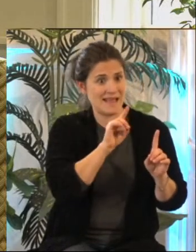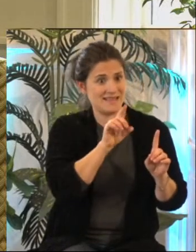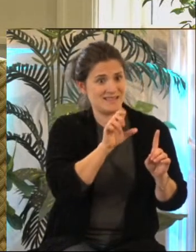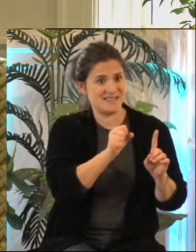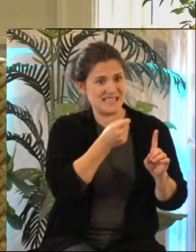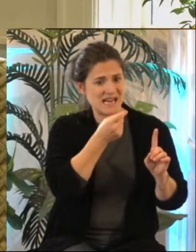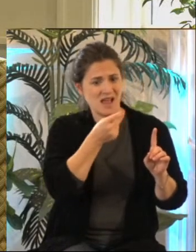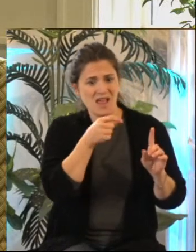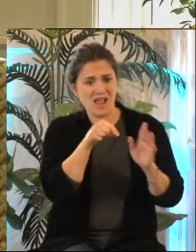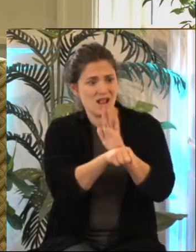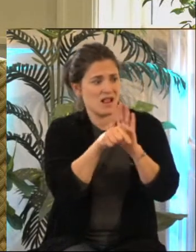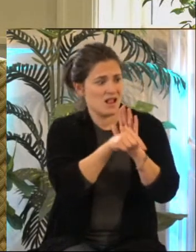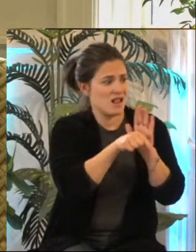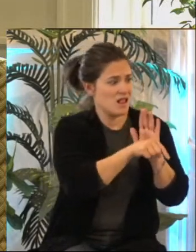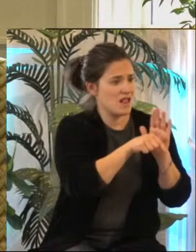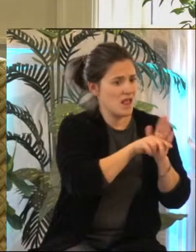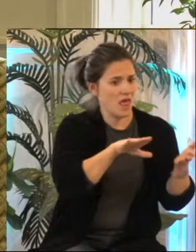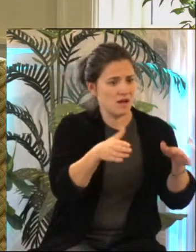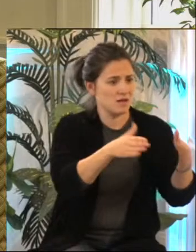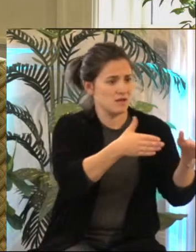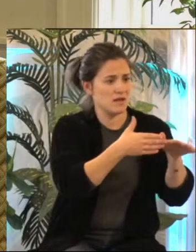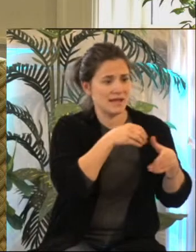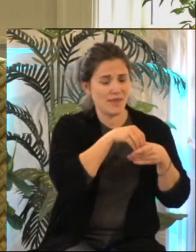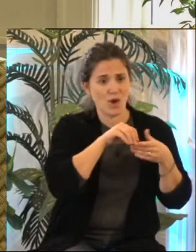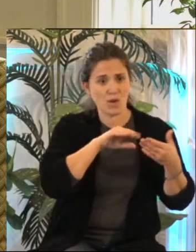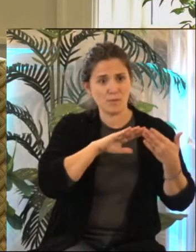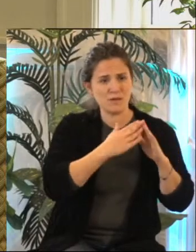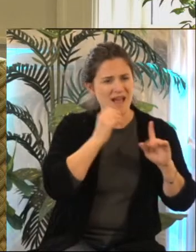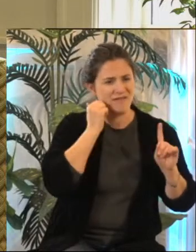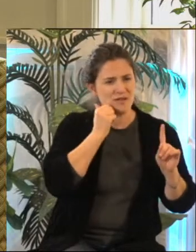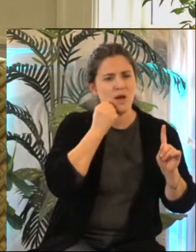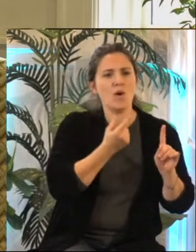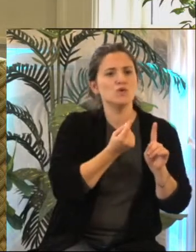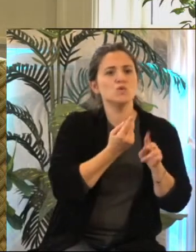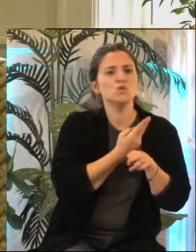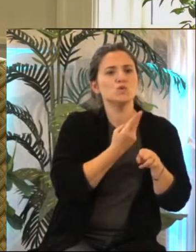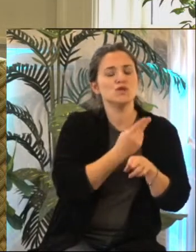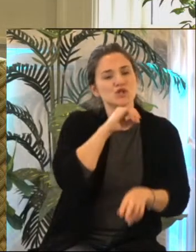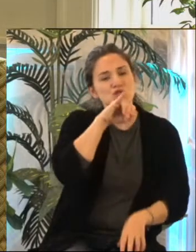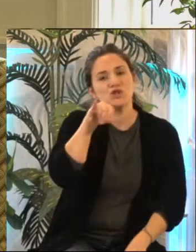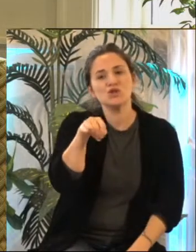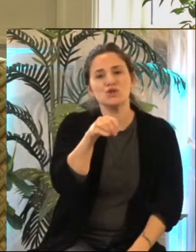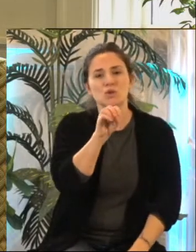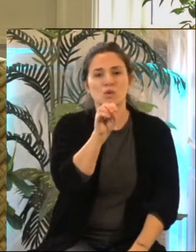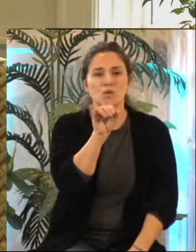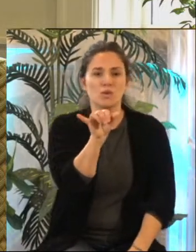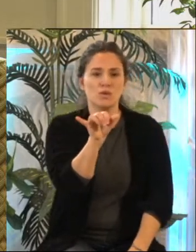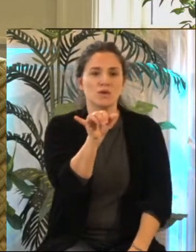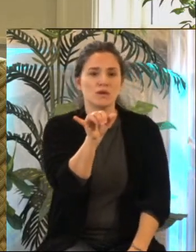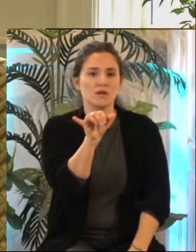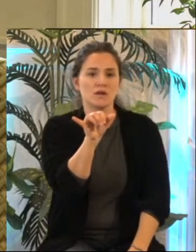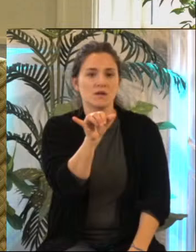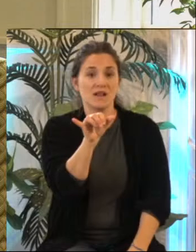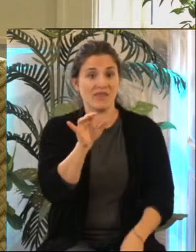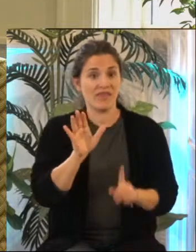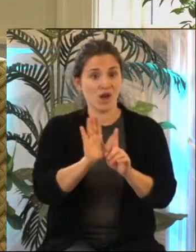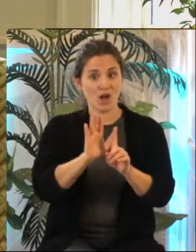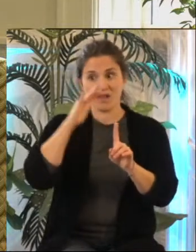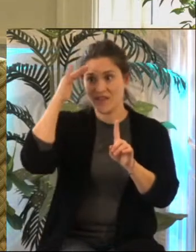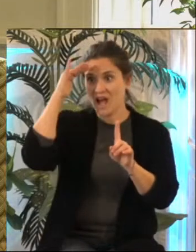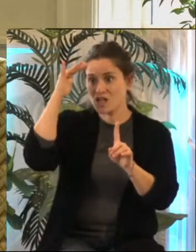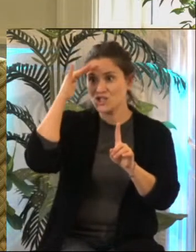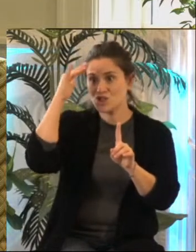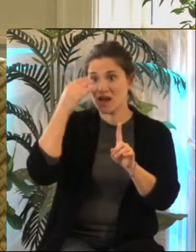by day. There's a theology of joy that comes from the queer community